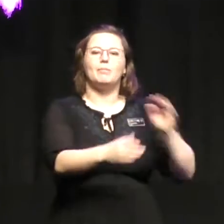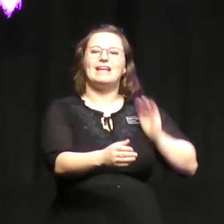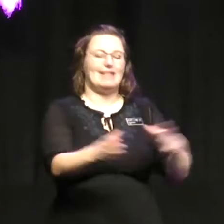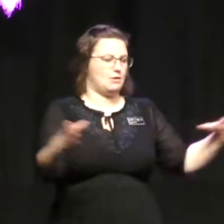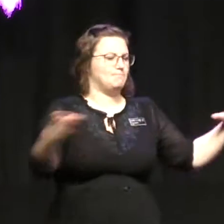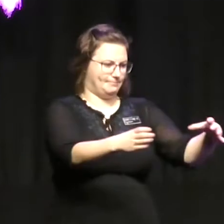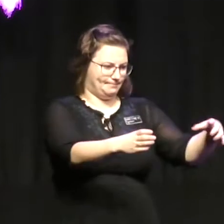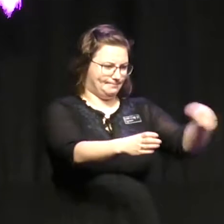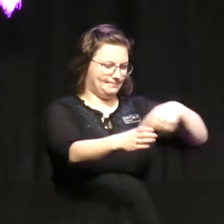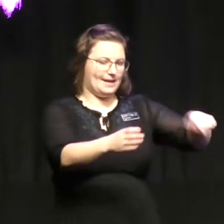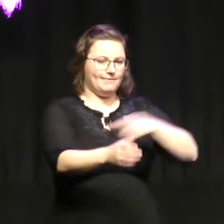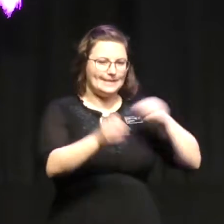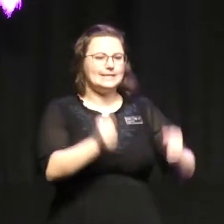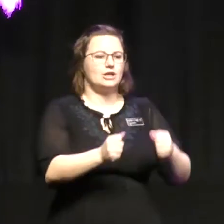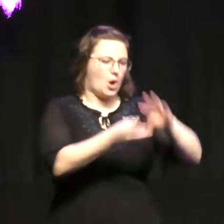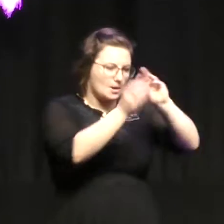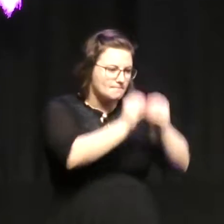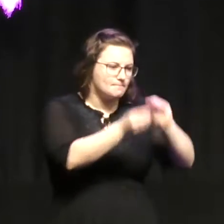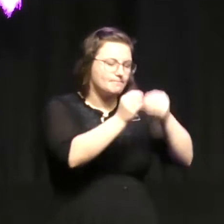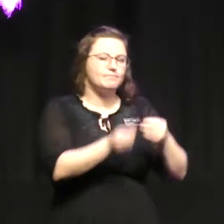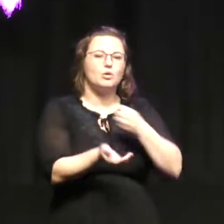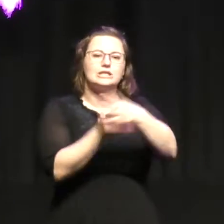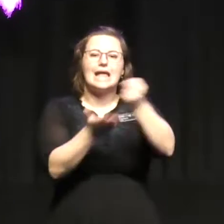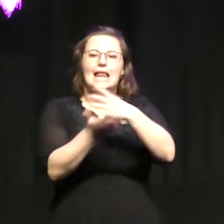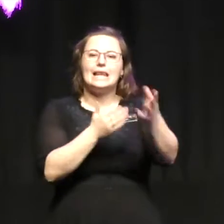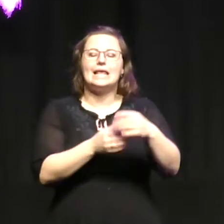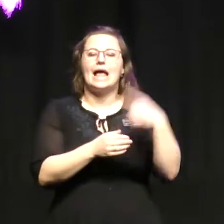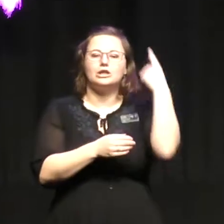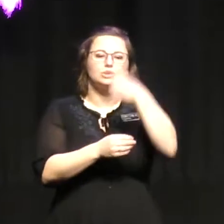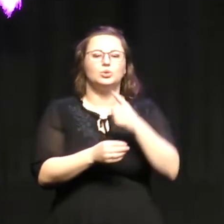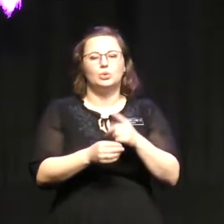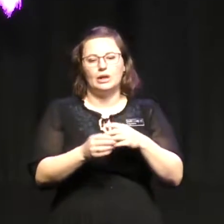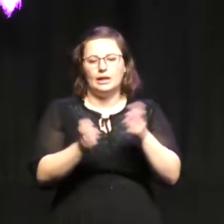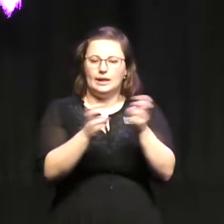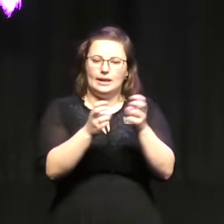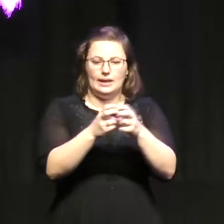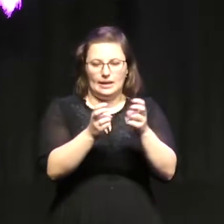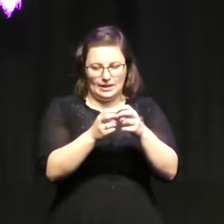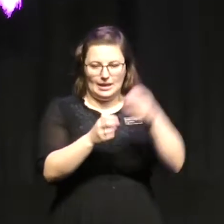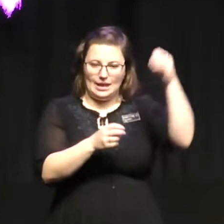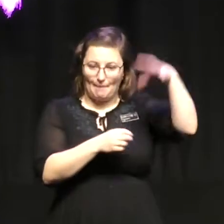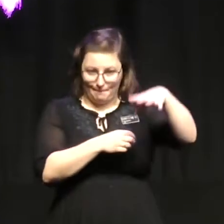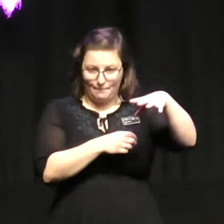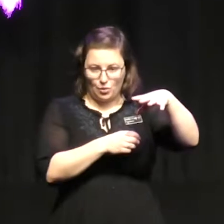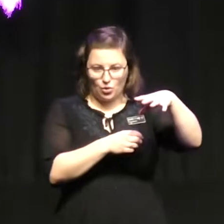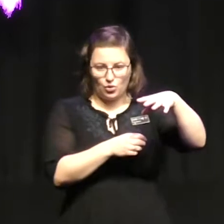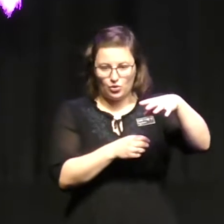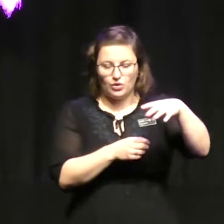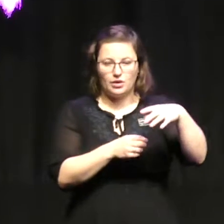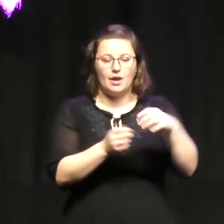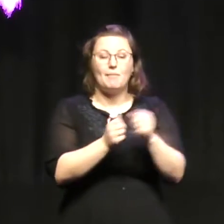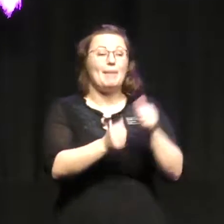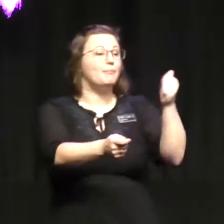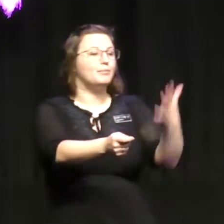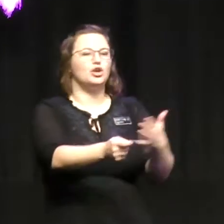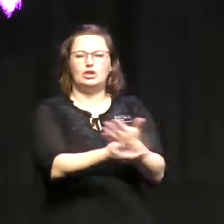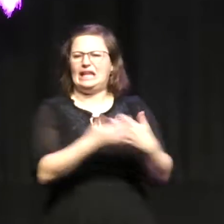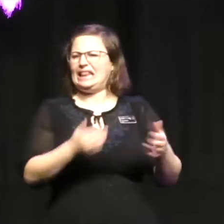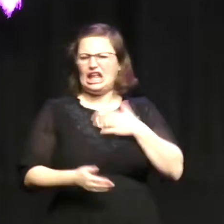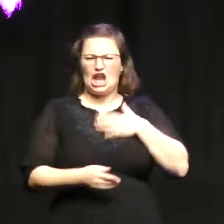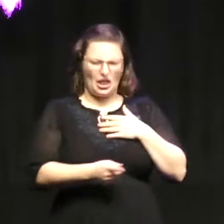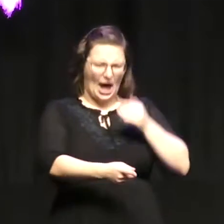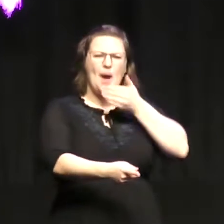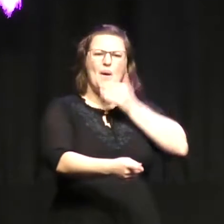to assemble and sell solar lights. The men in the village, none too happy that a young girl like